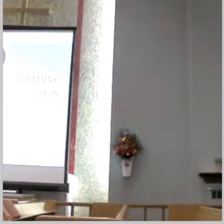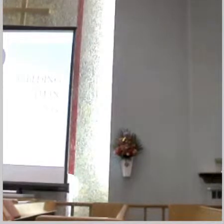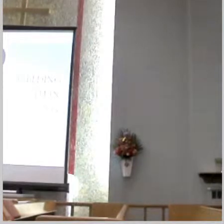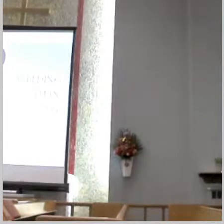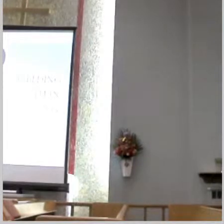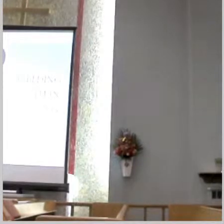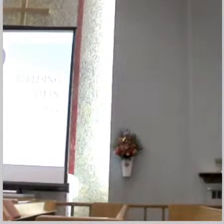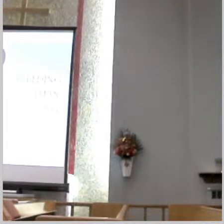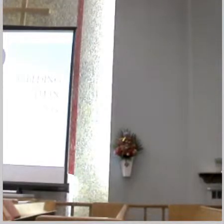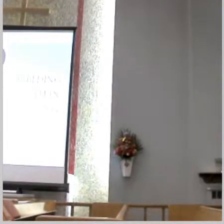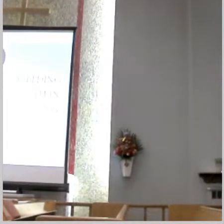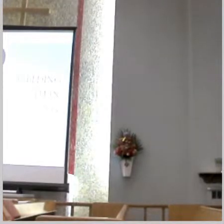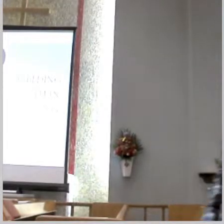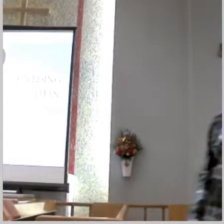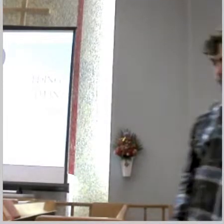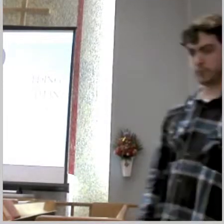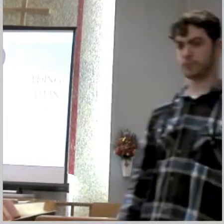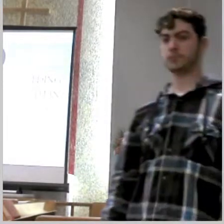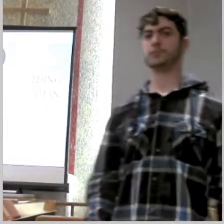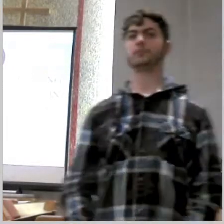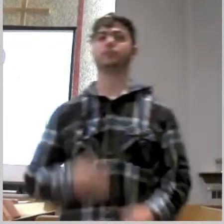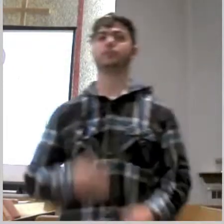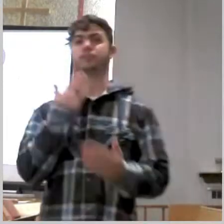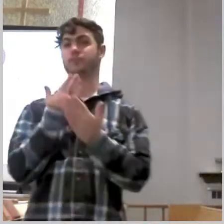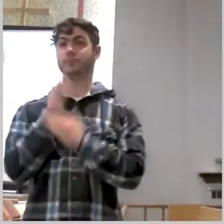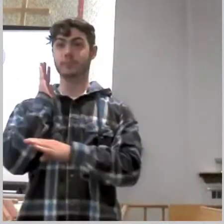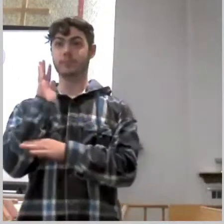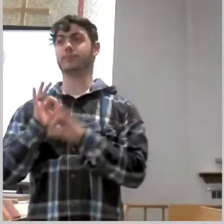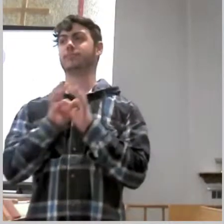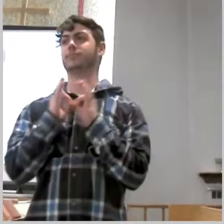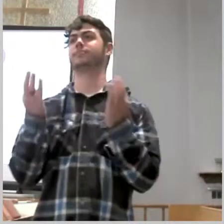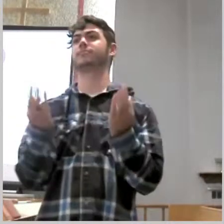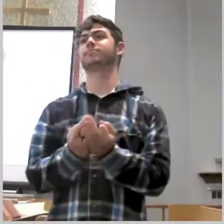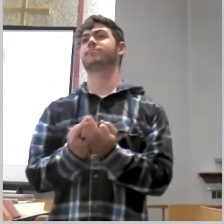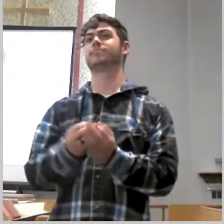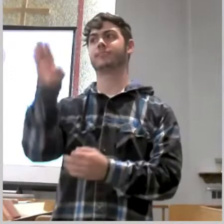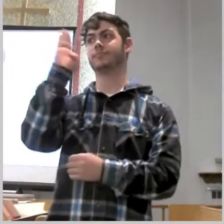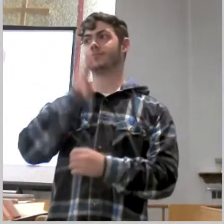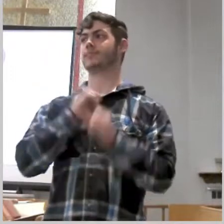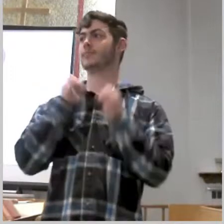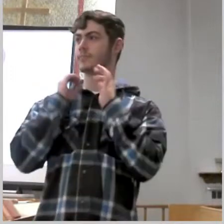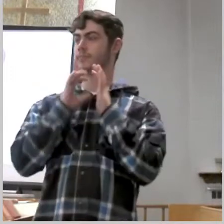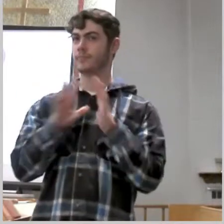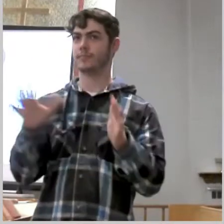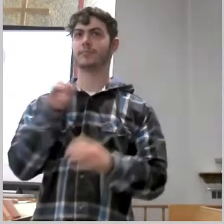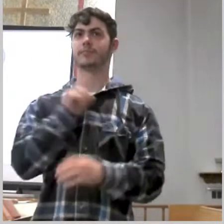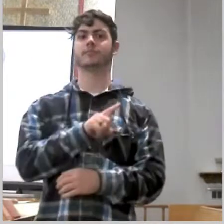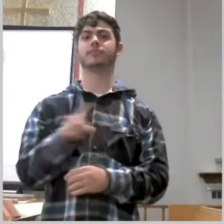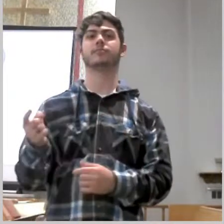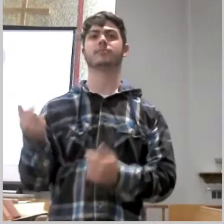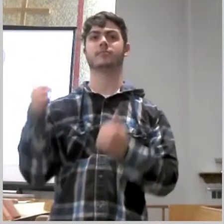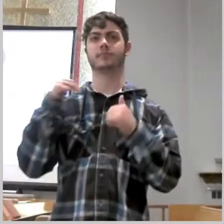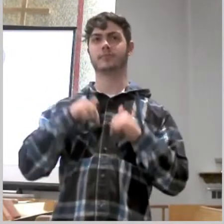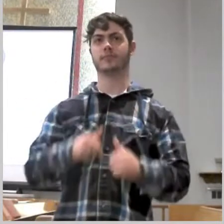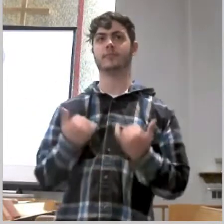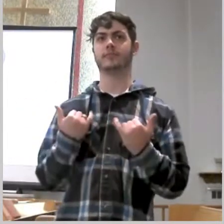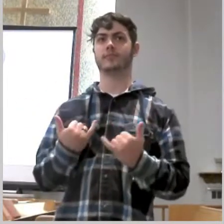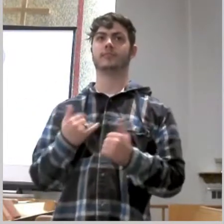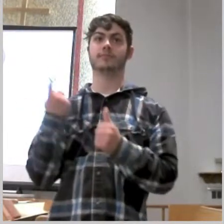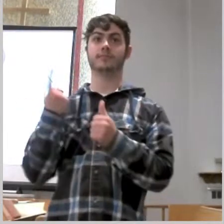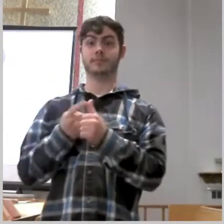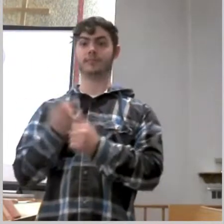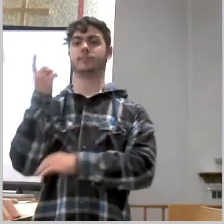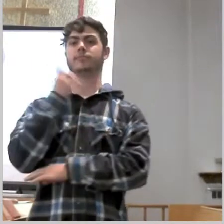Good afternoon, family. God bless you. Thank you for being here on this first day of the week to